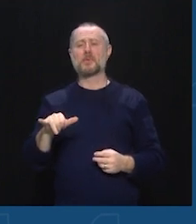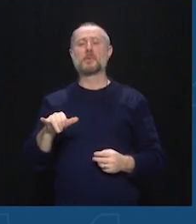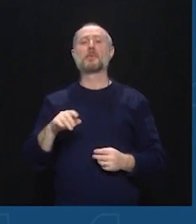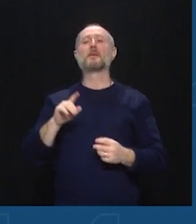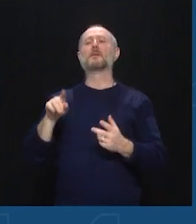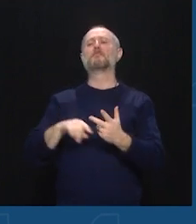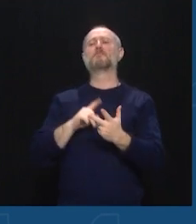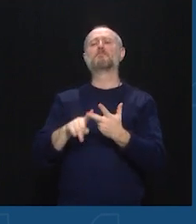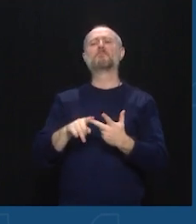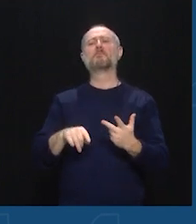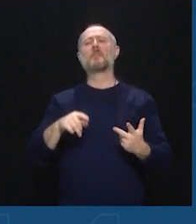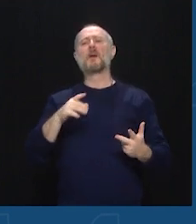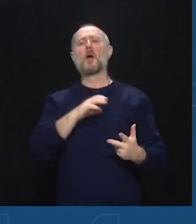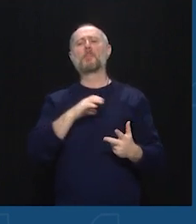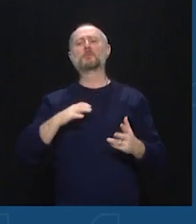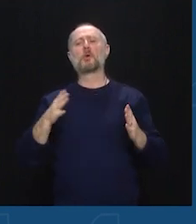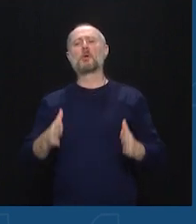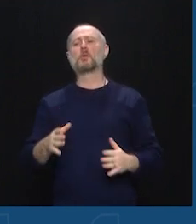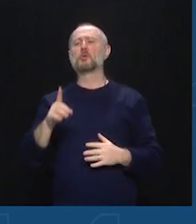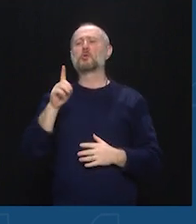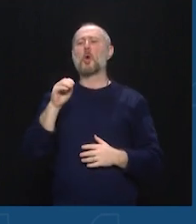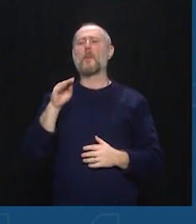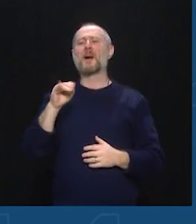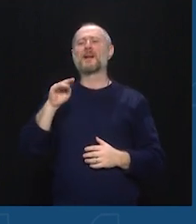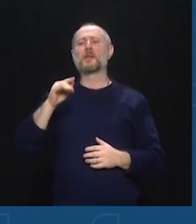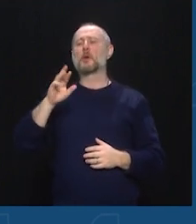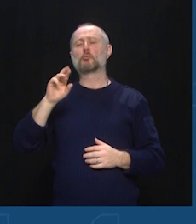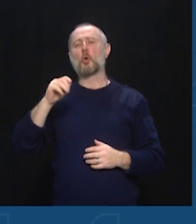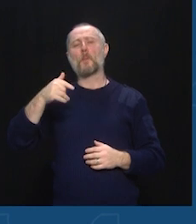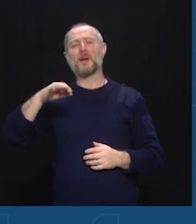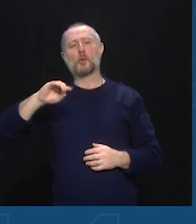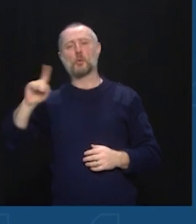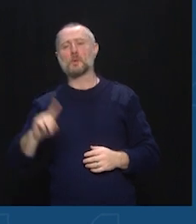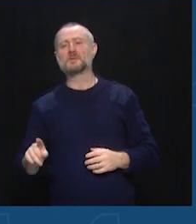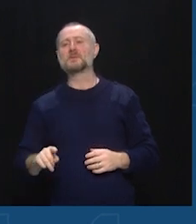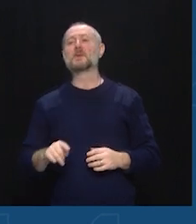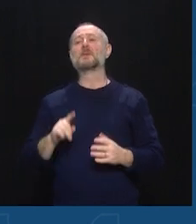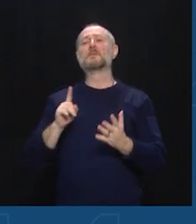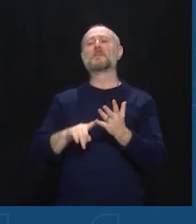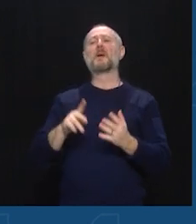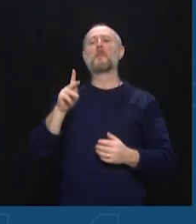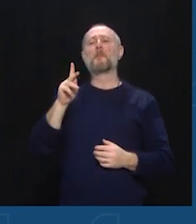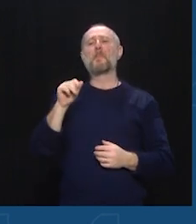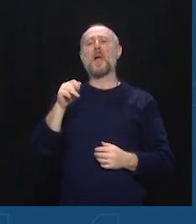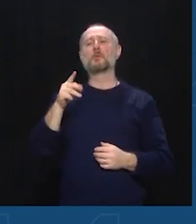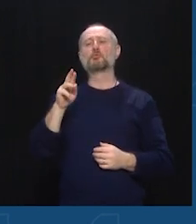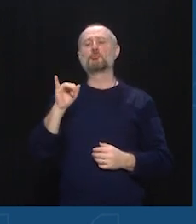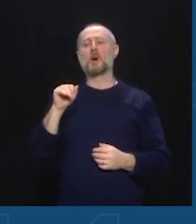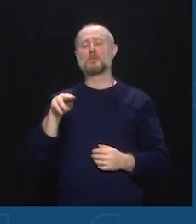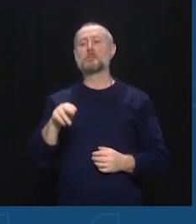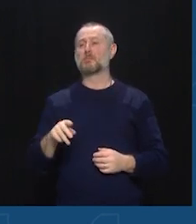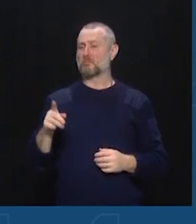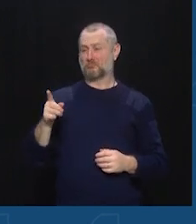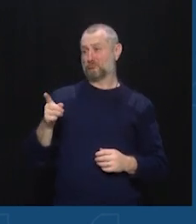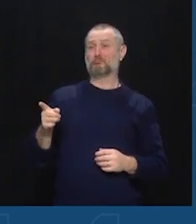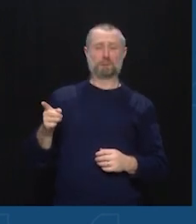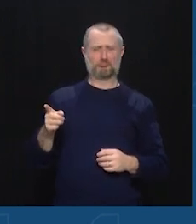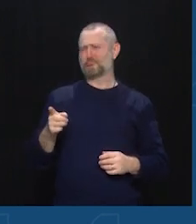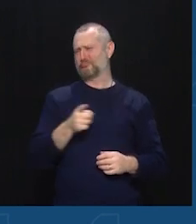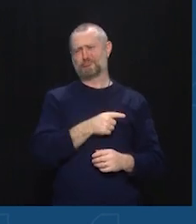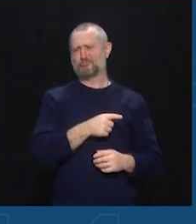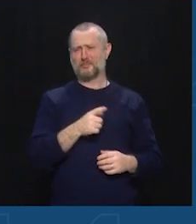Dominguez, the Commissioner of DOT, as well as we're joined by Pat Ryan, the Commissioner of Ulster, not the Commissioner, the